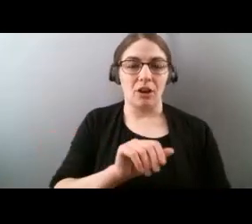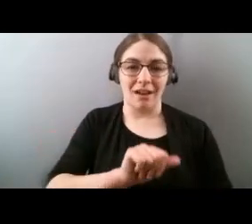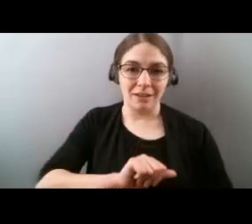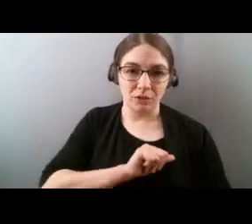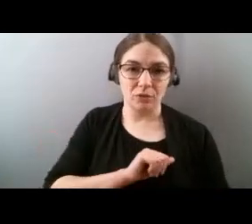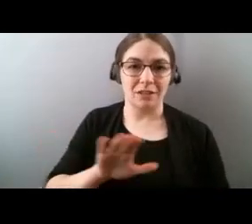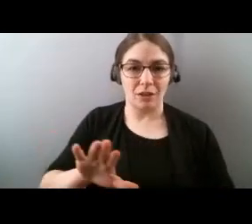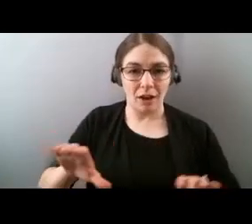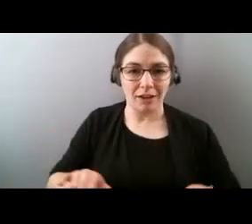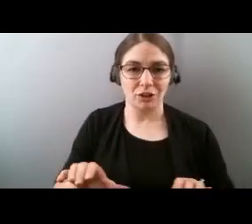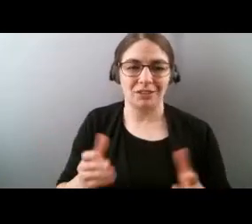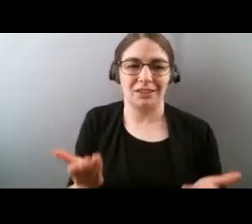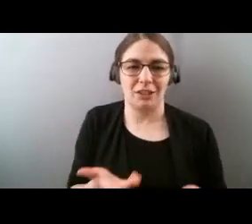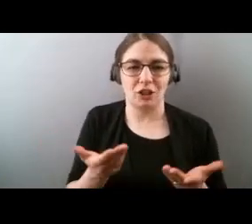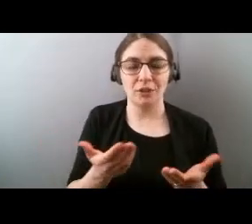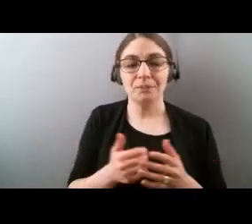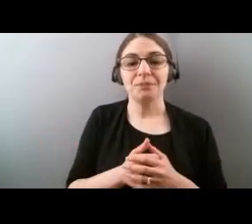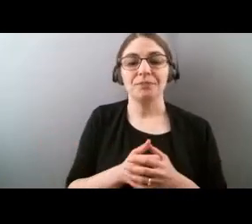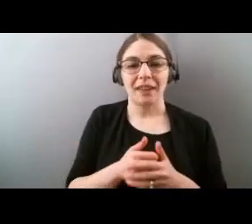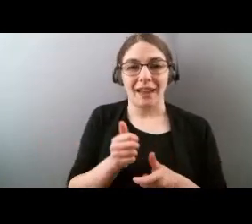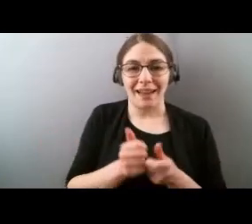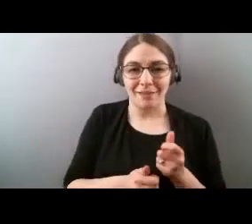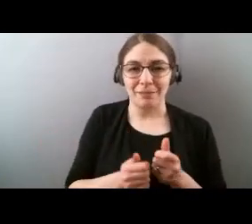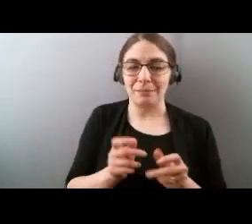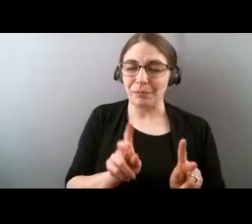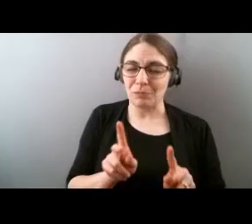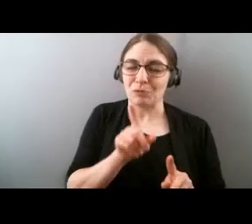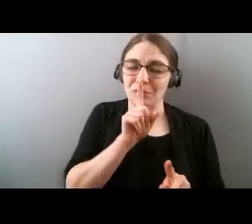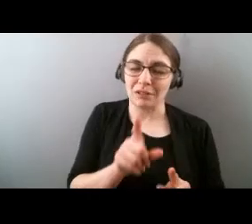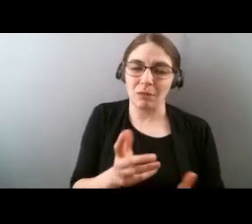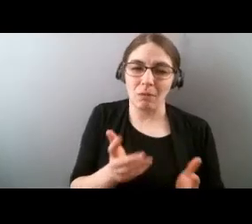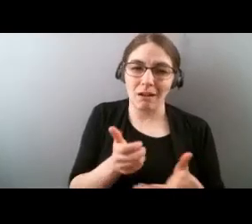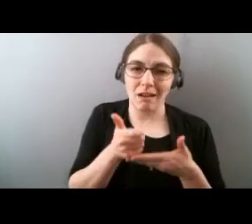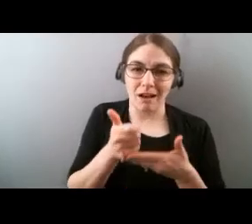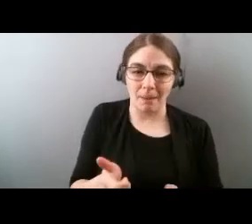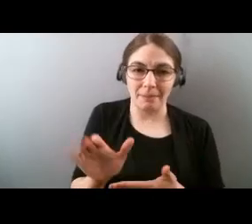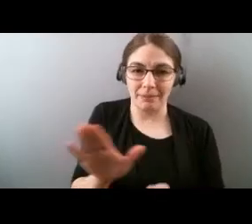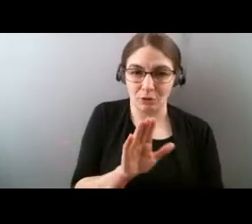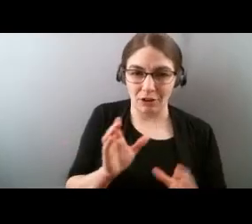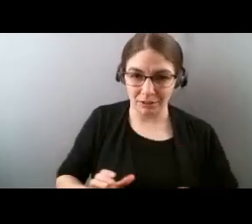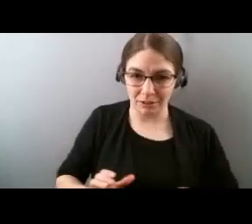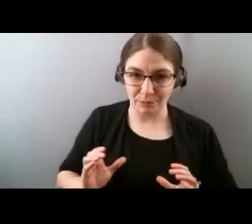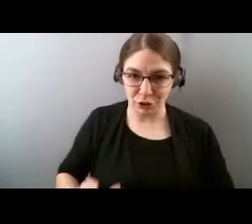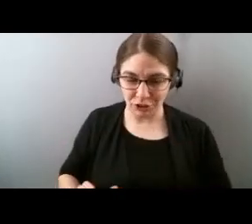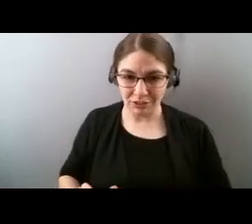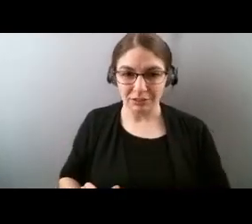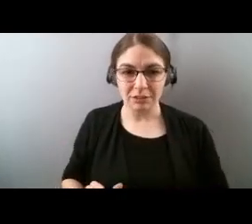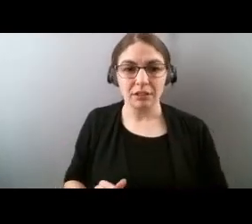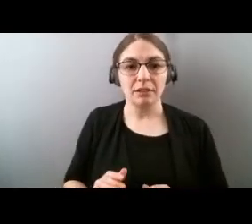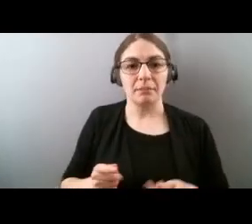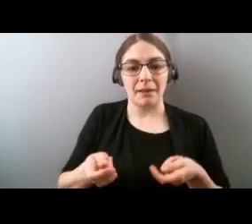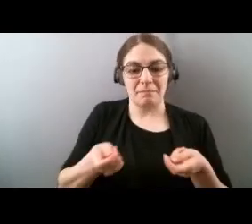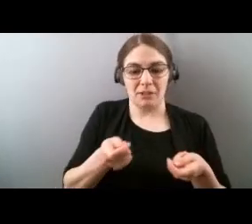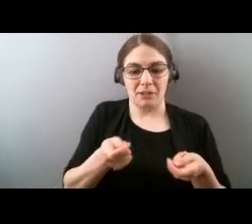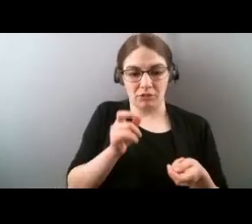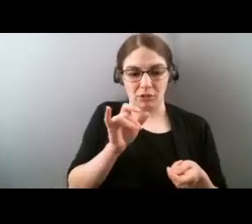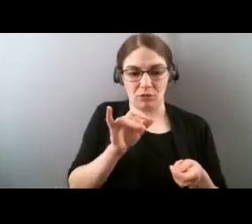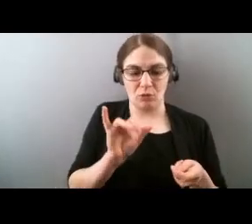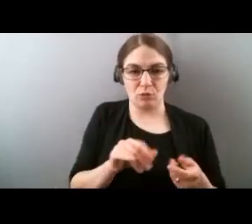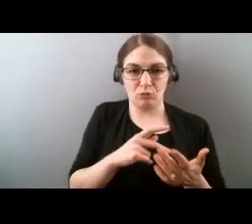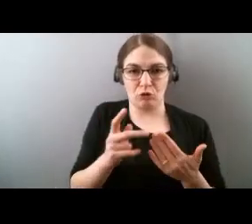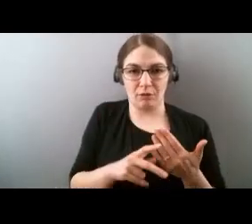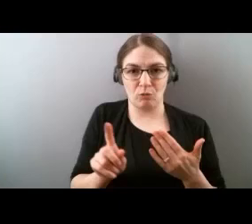here at VDSS. People really want to help their customers by administering the programs that they've been